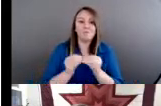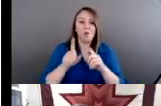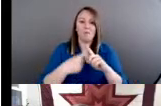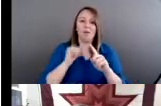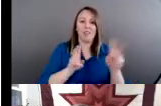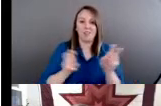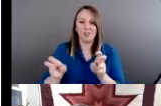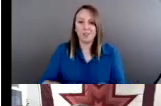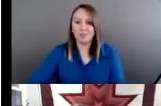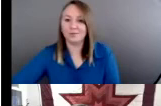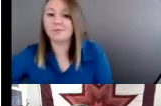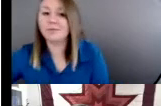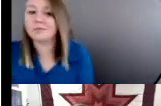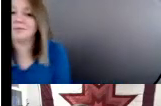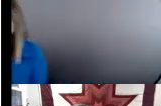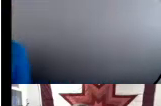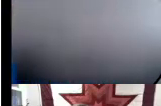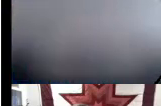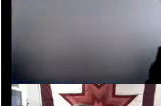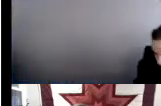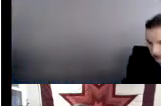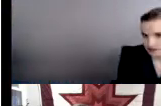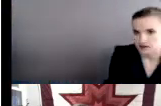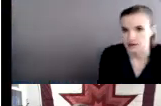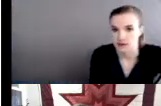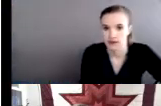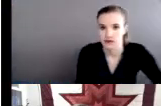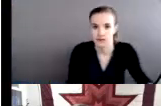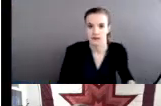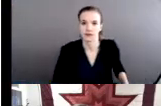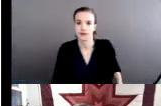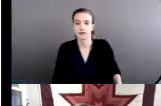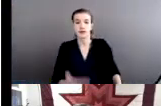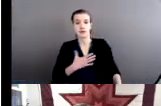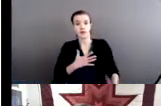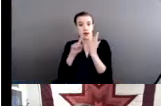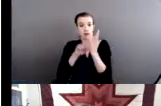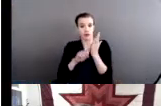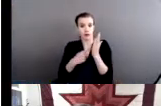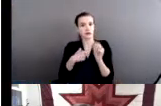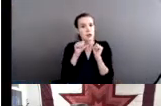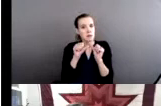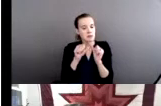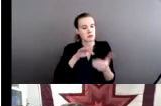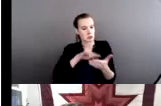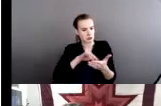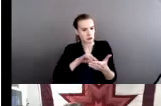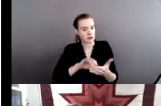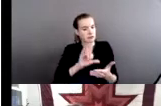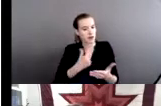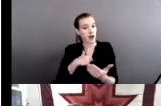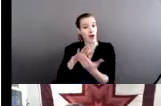So I continued my research and I learned that the Creek people, the Muscogee